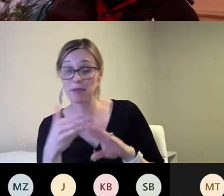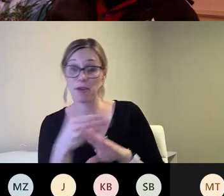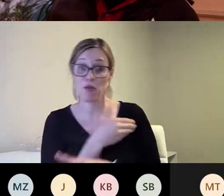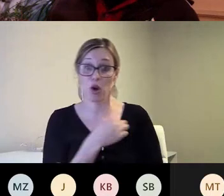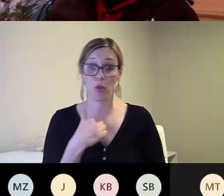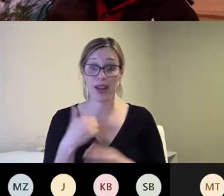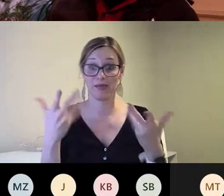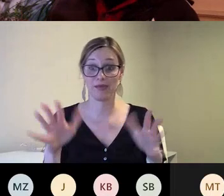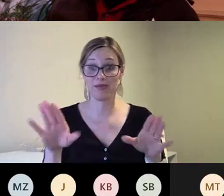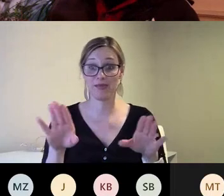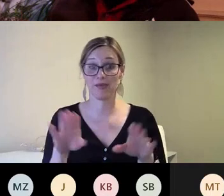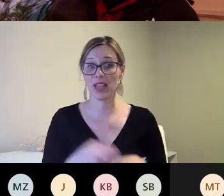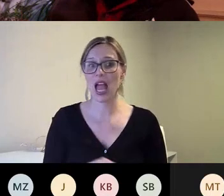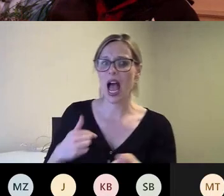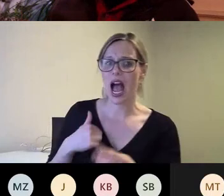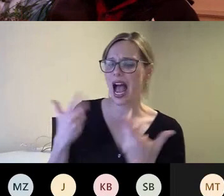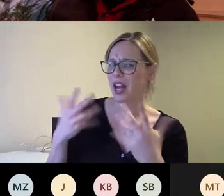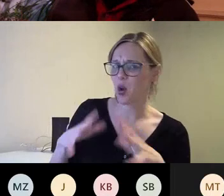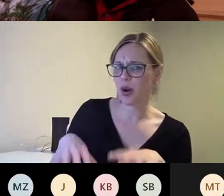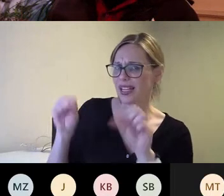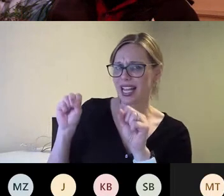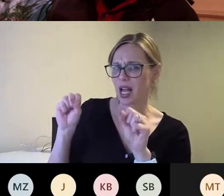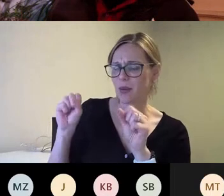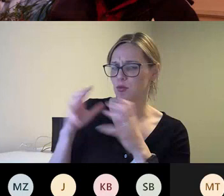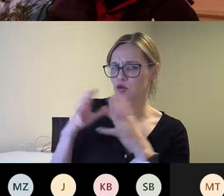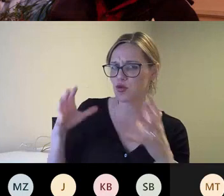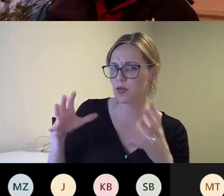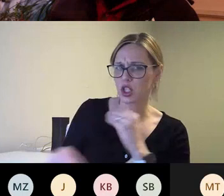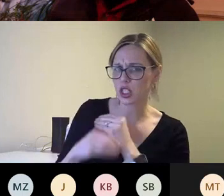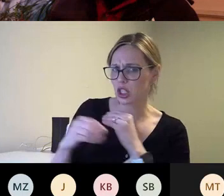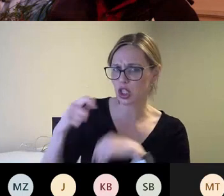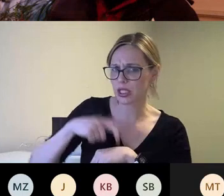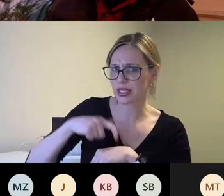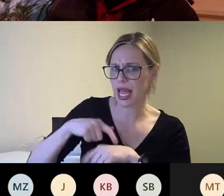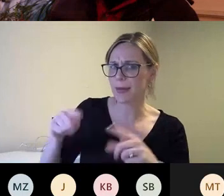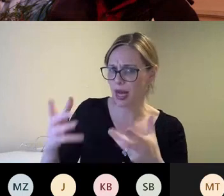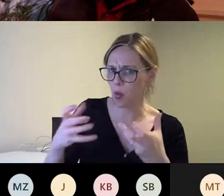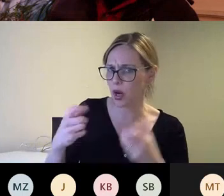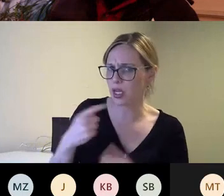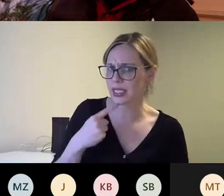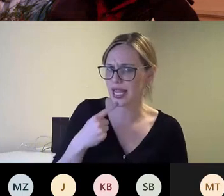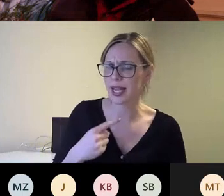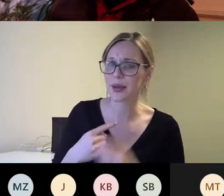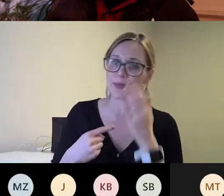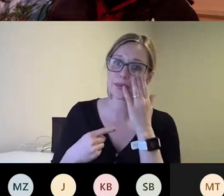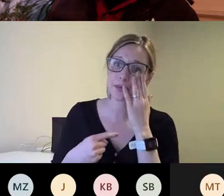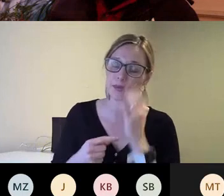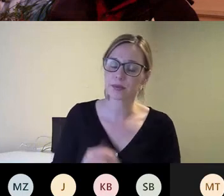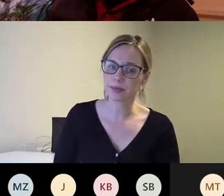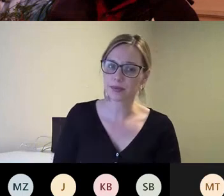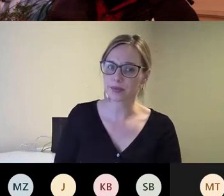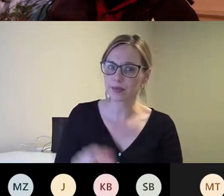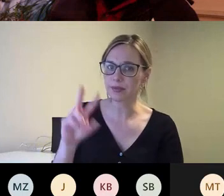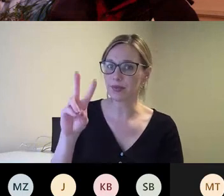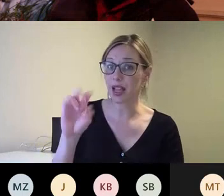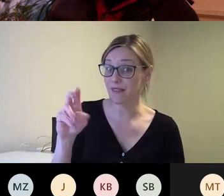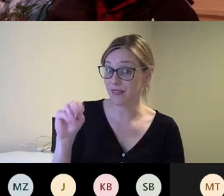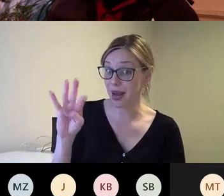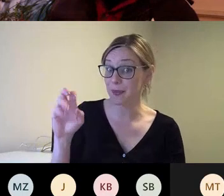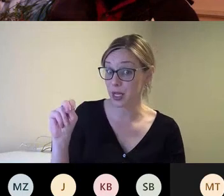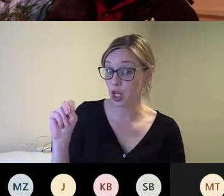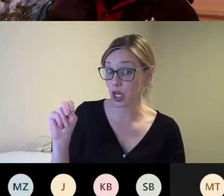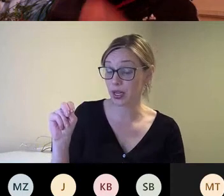Yeah, I don't want to take up too much additional time here, but I do want to say, since Van Buren was brought